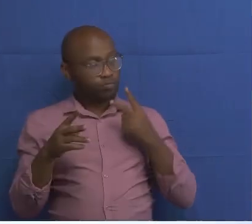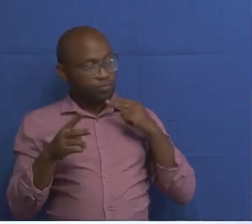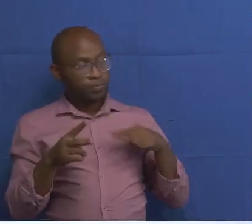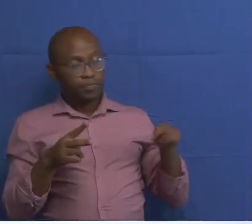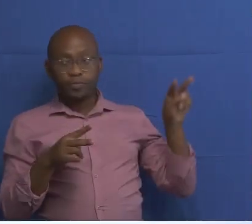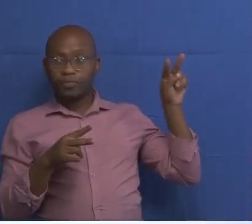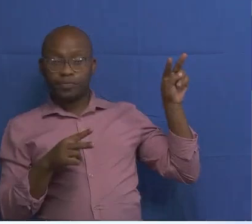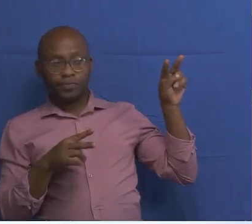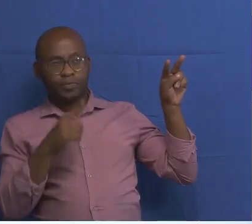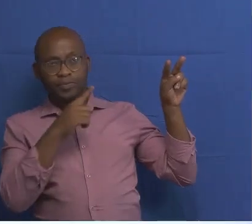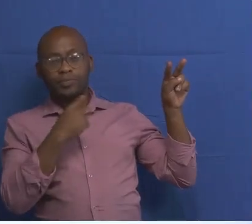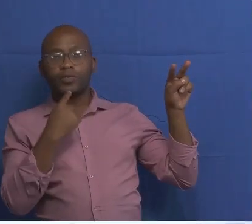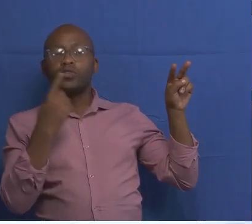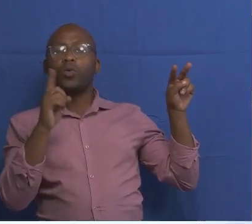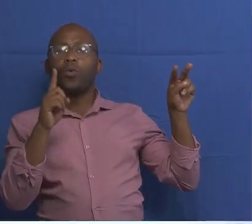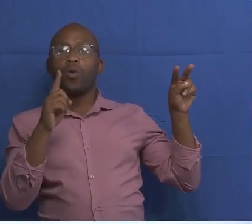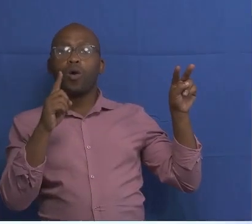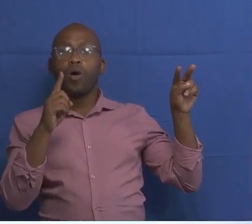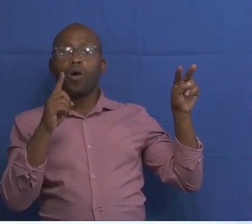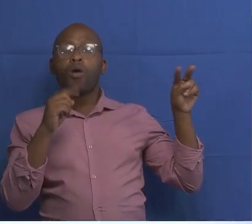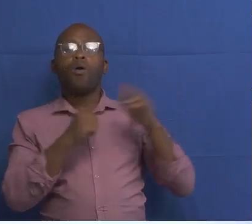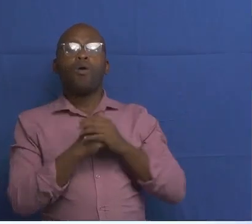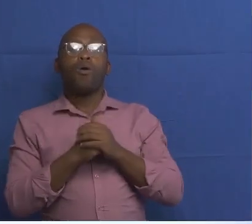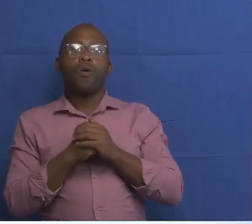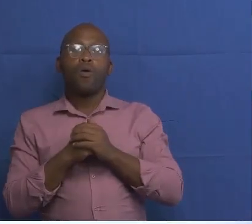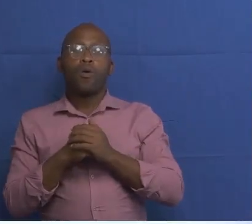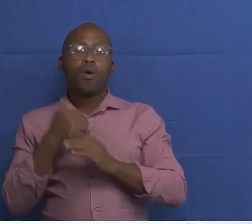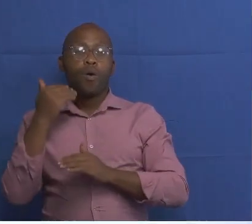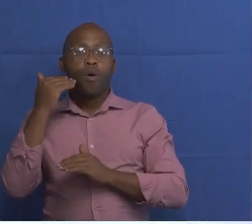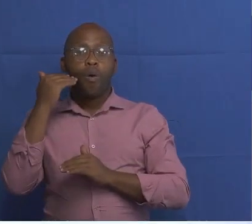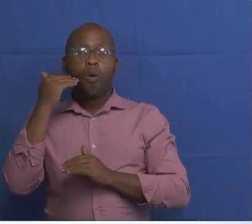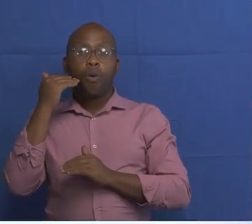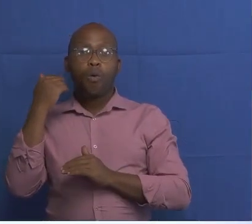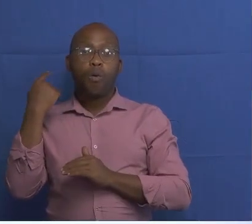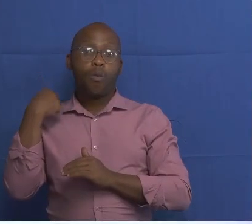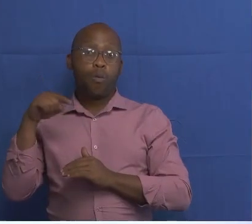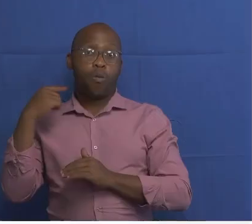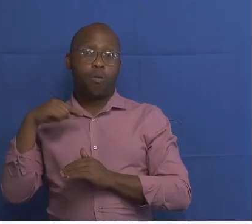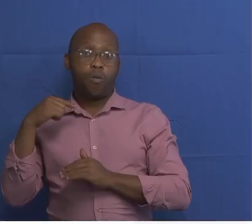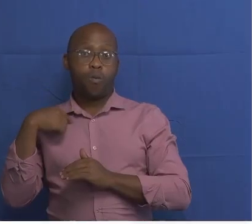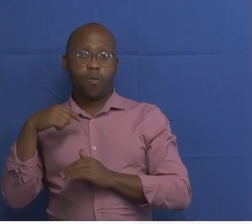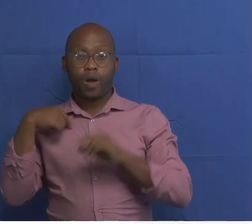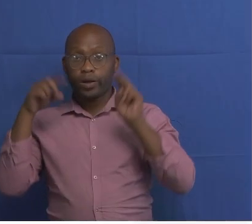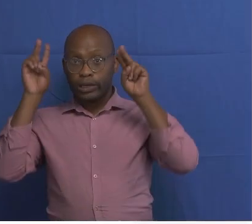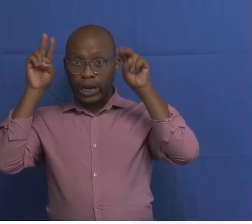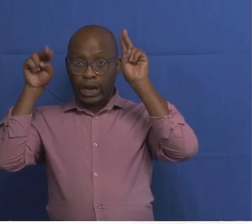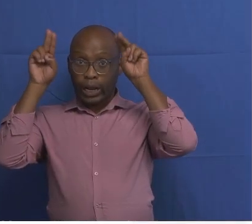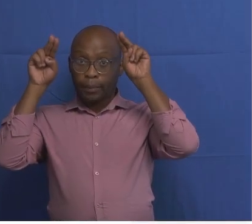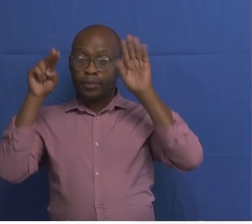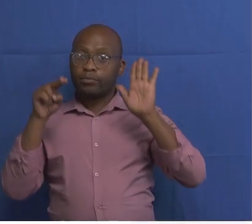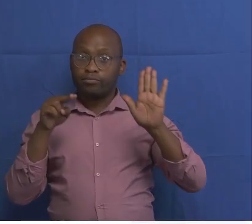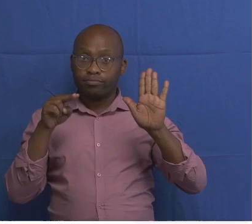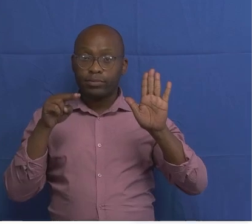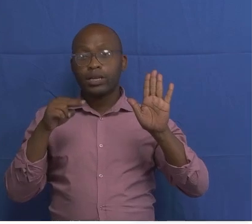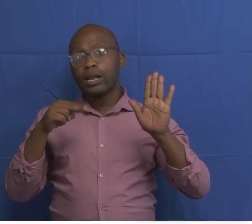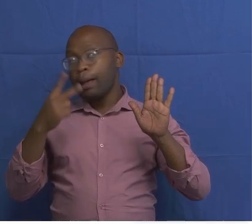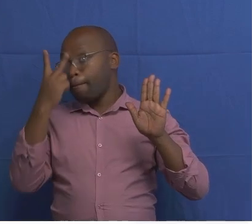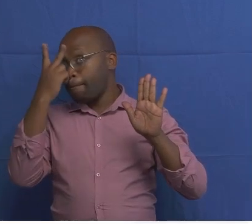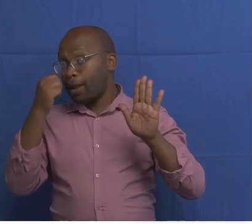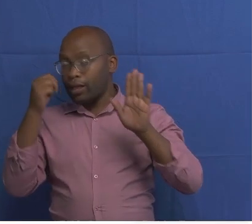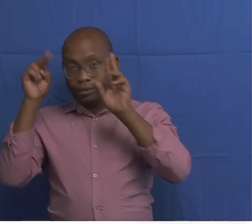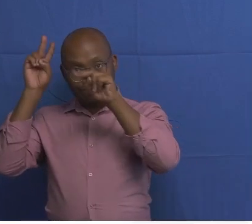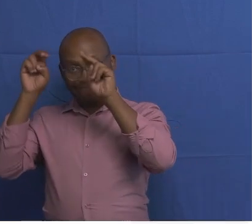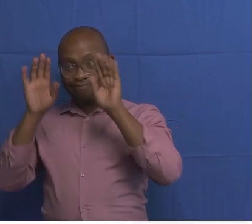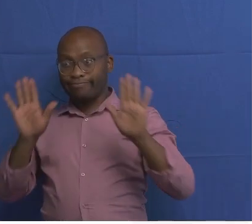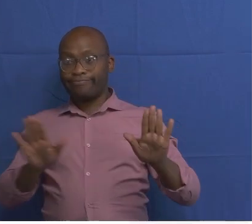we have got a white male rabbit here, or a hare. It is crossed with a black female, and all now the offspring